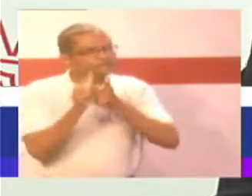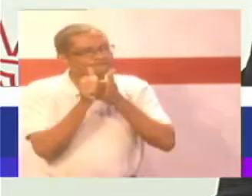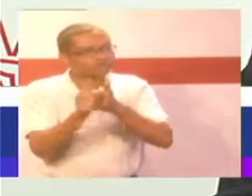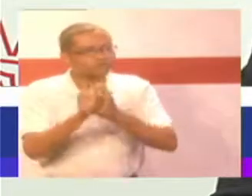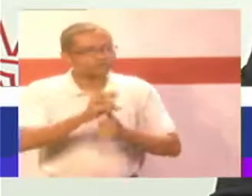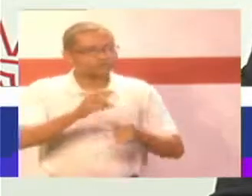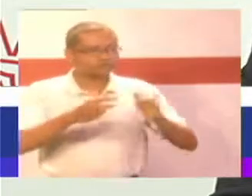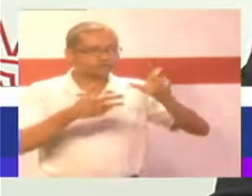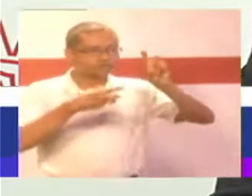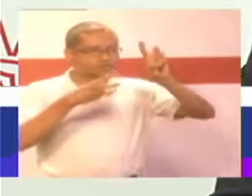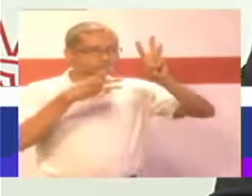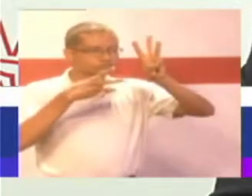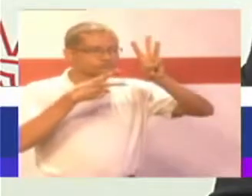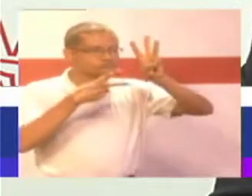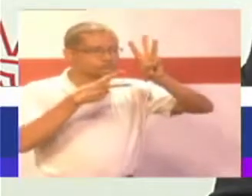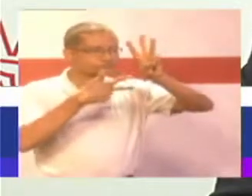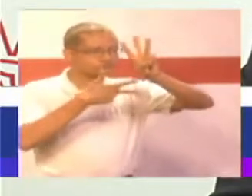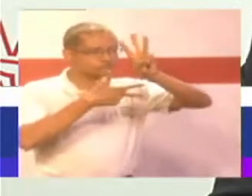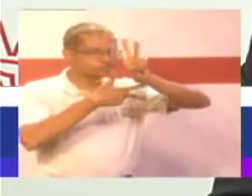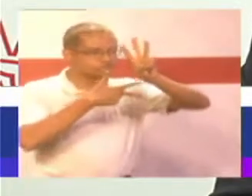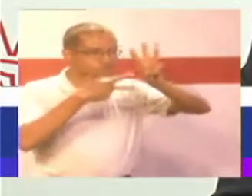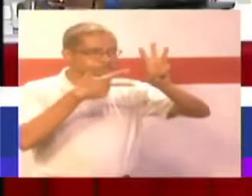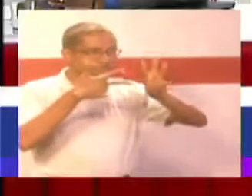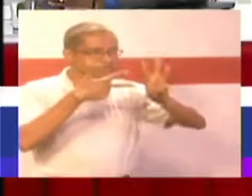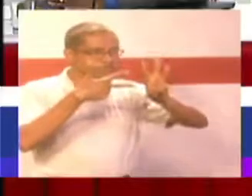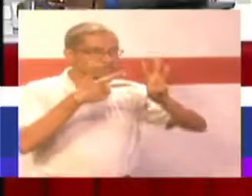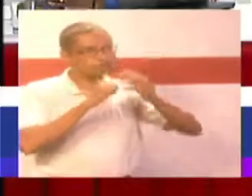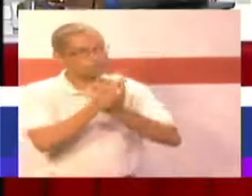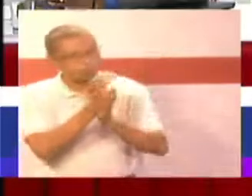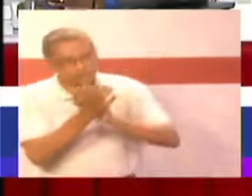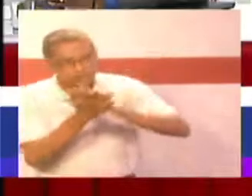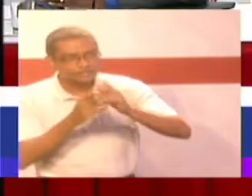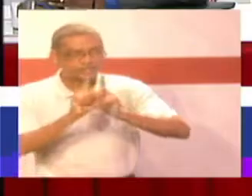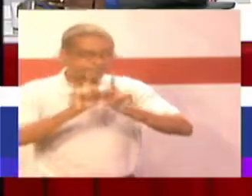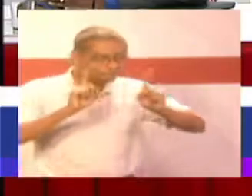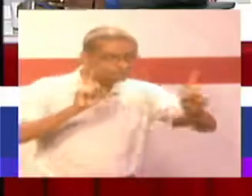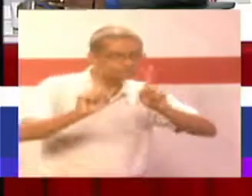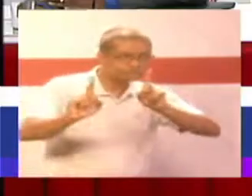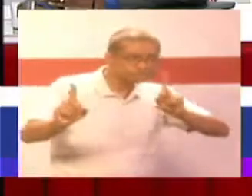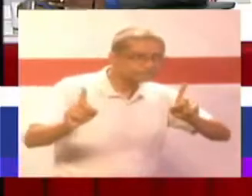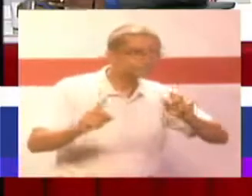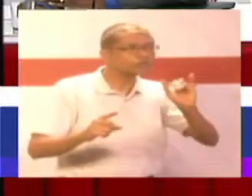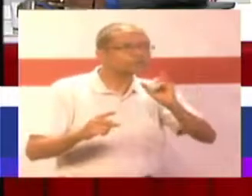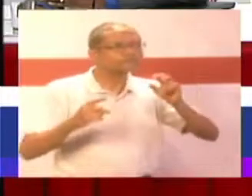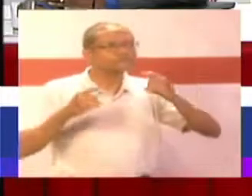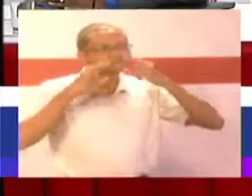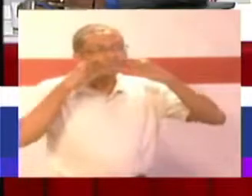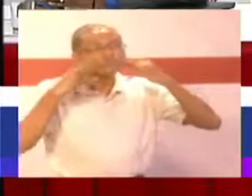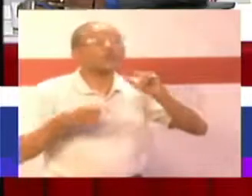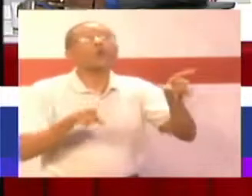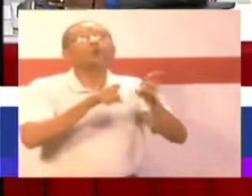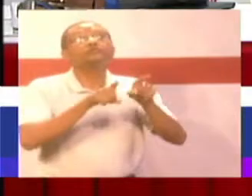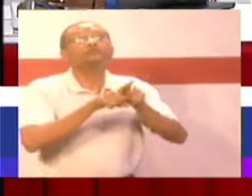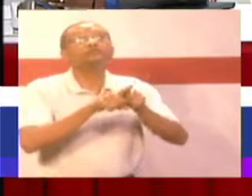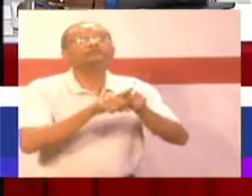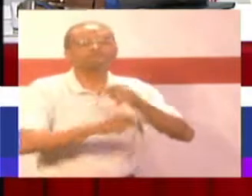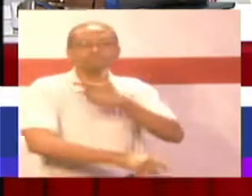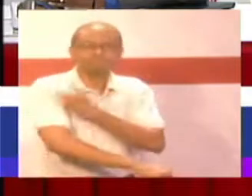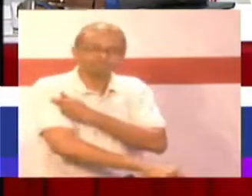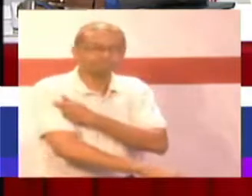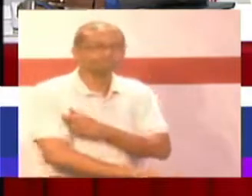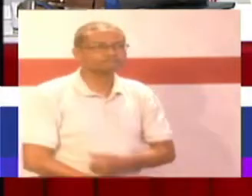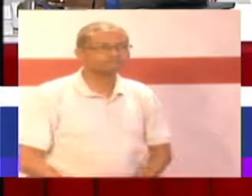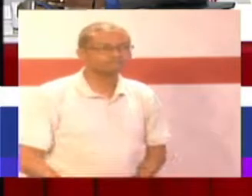well as vaccination. Thank you. Thank you very much, Dr. Richards. Finally, we go to the